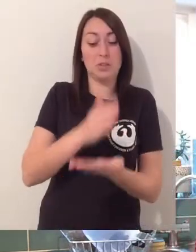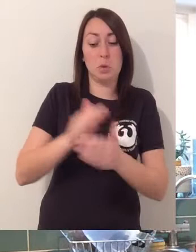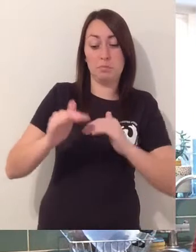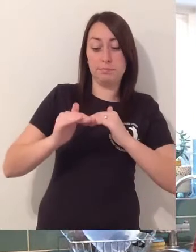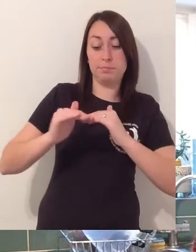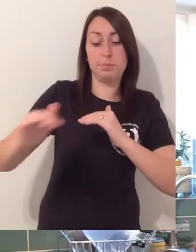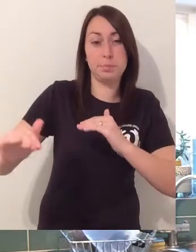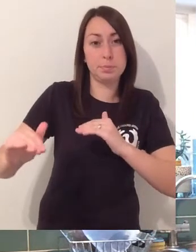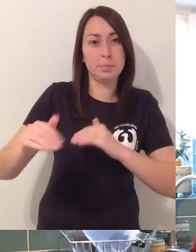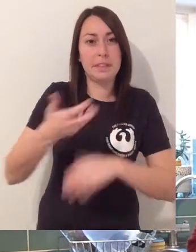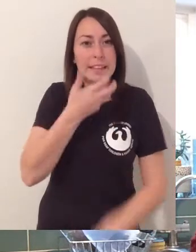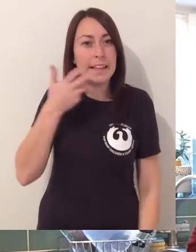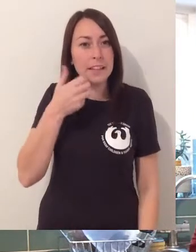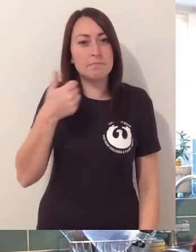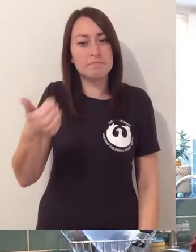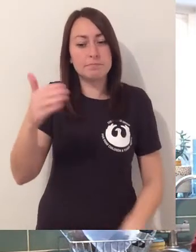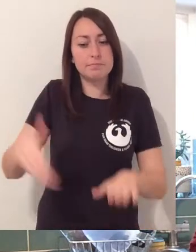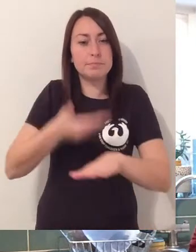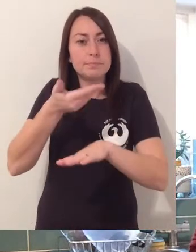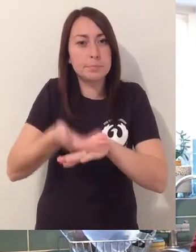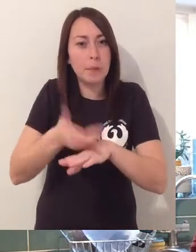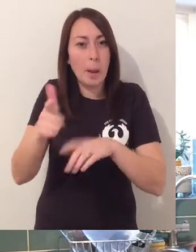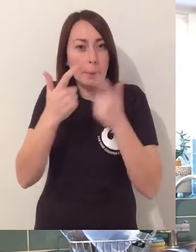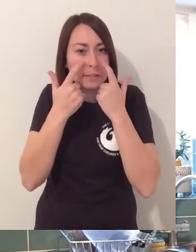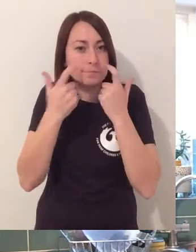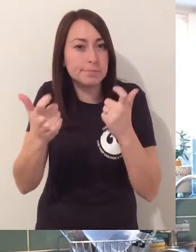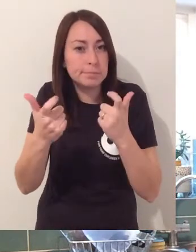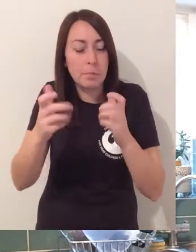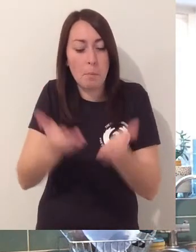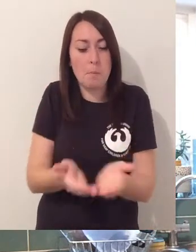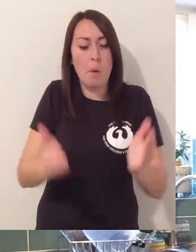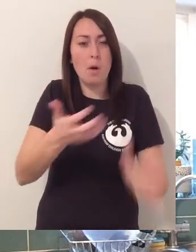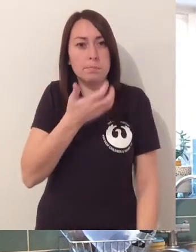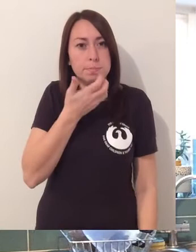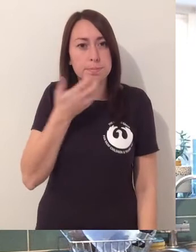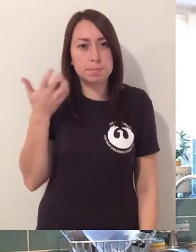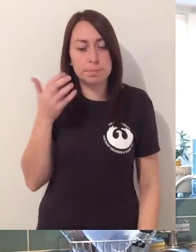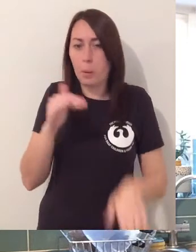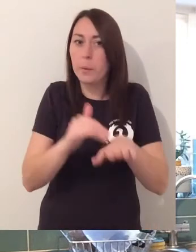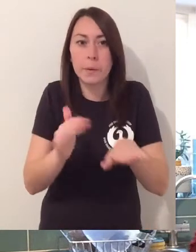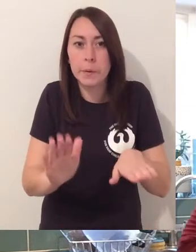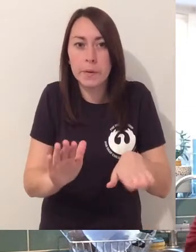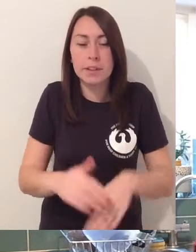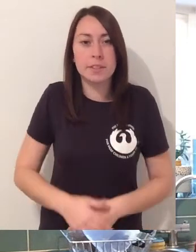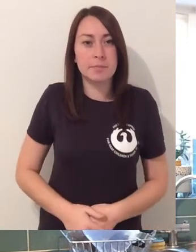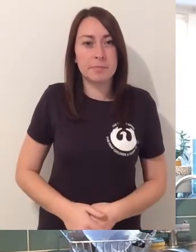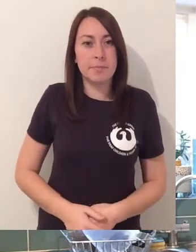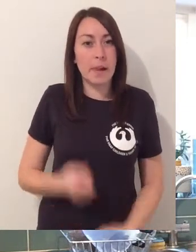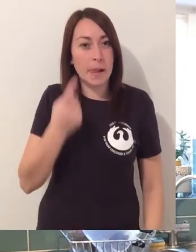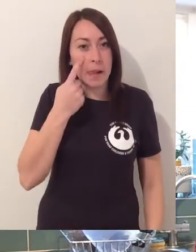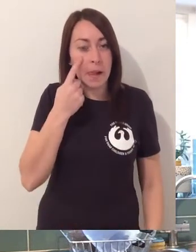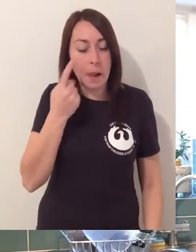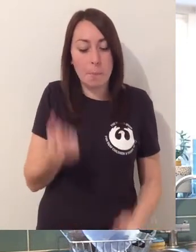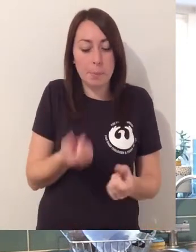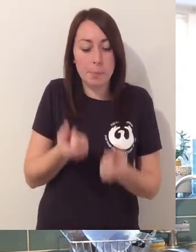Make sure you put it onto a surface that is okay with heat and be very careful, do not touch the bowl because it's going to be really hot. But as you can see,